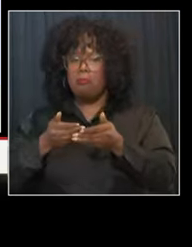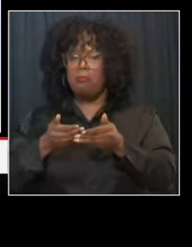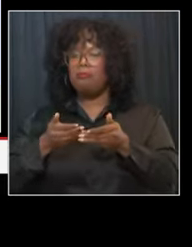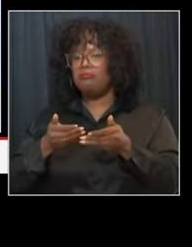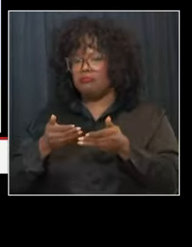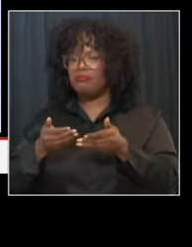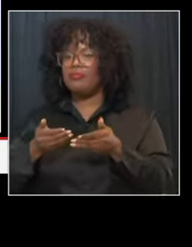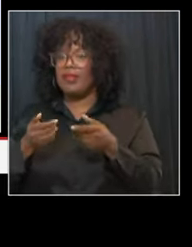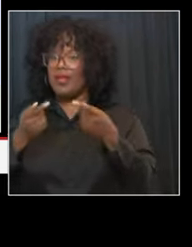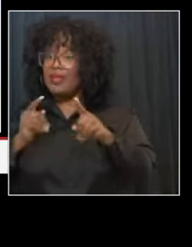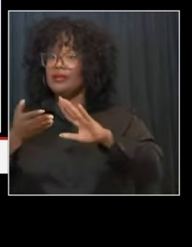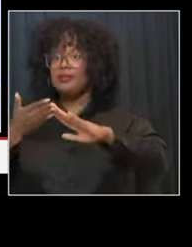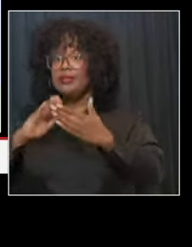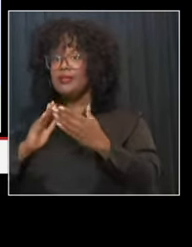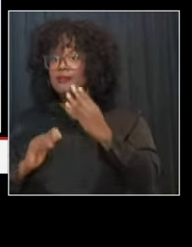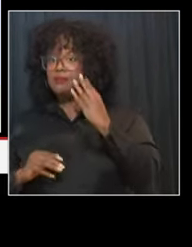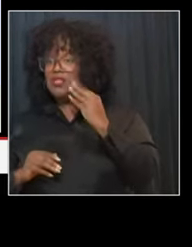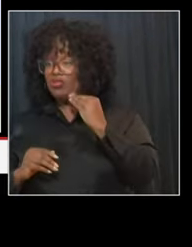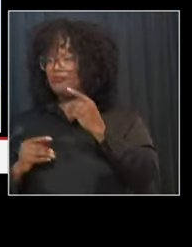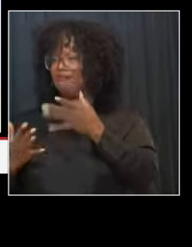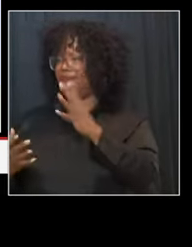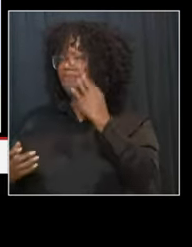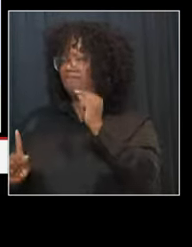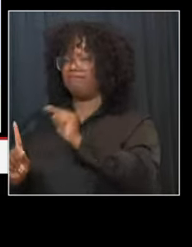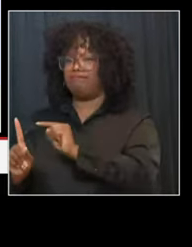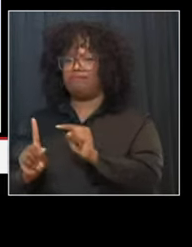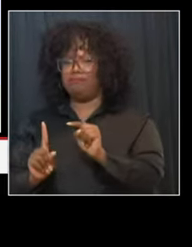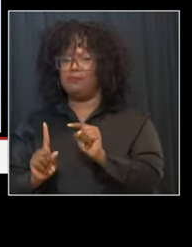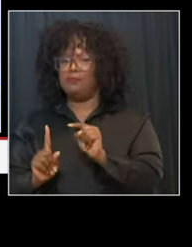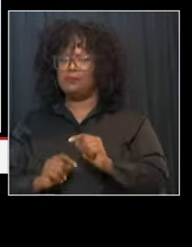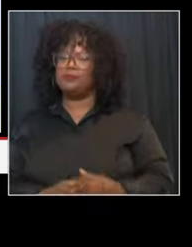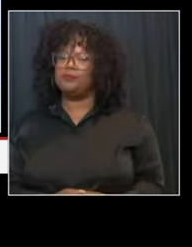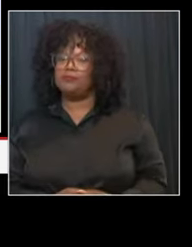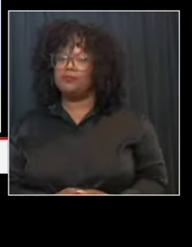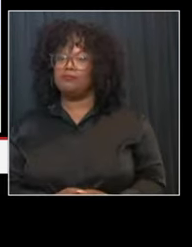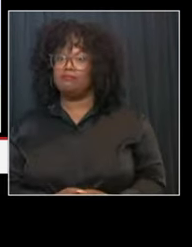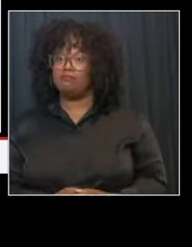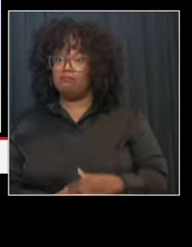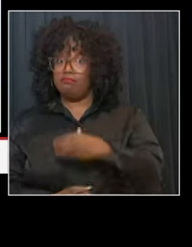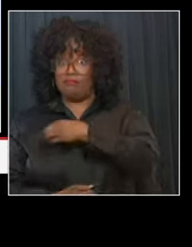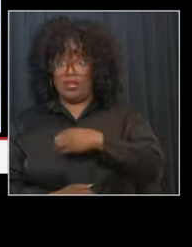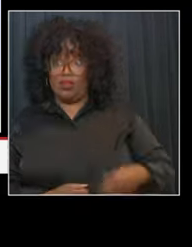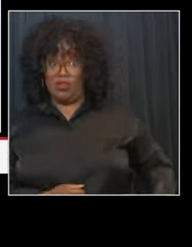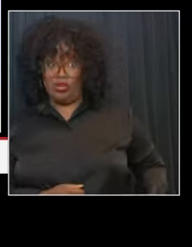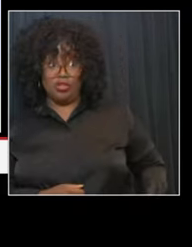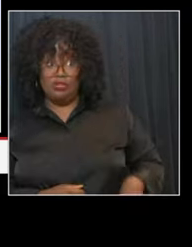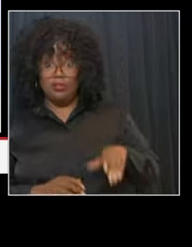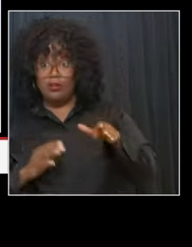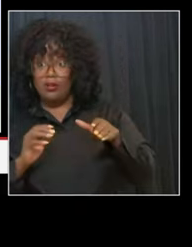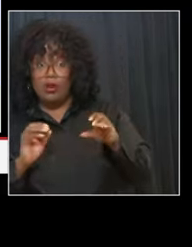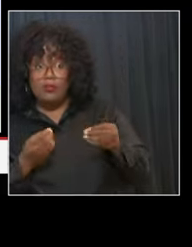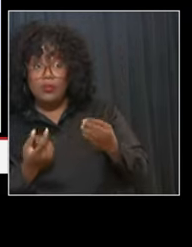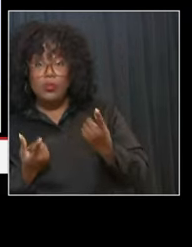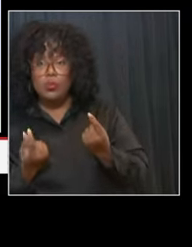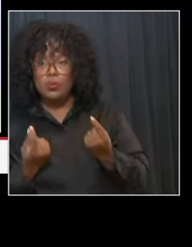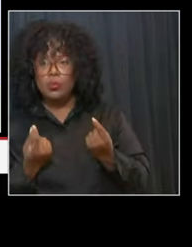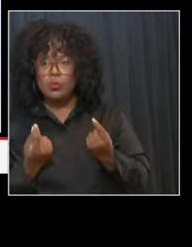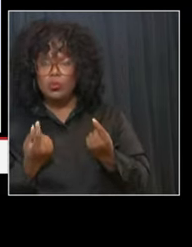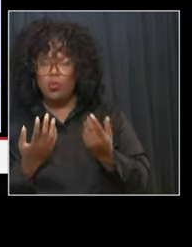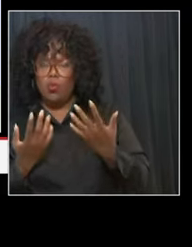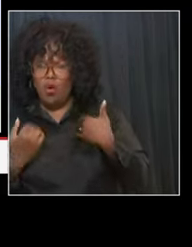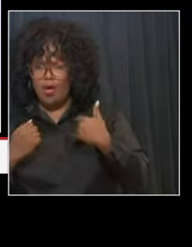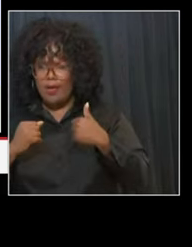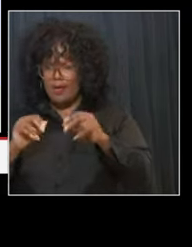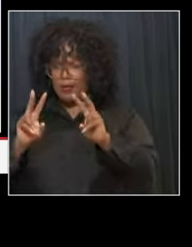those apart. And as you can see, what the mayor's office did with our support is look at the entire situation, all the spending pressures that